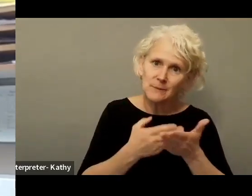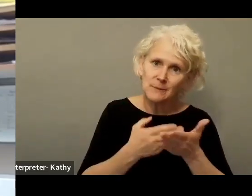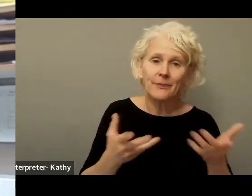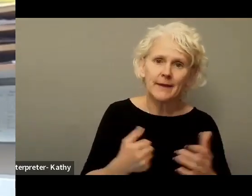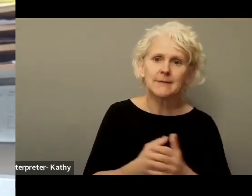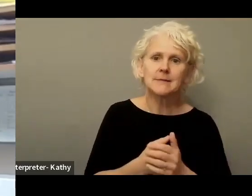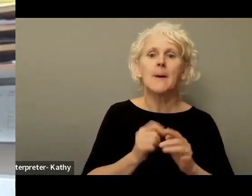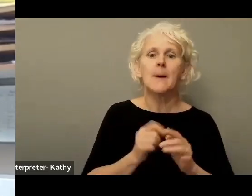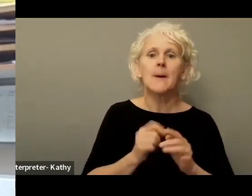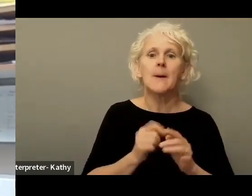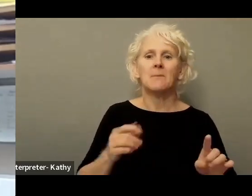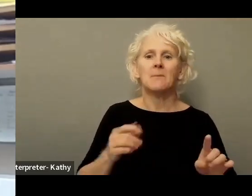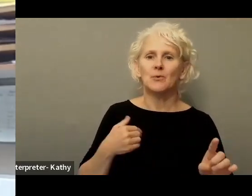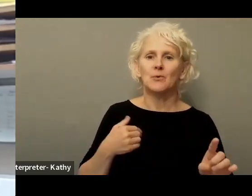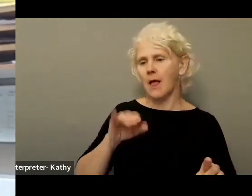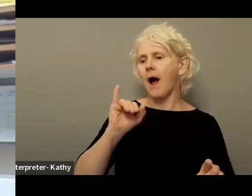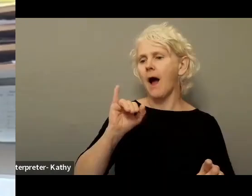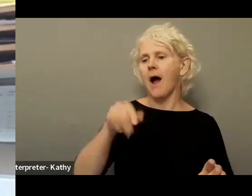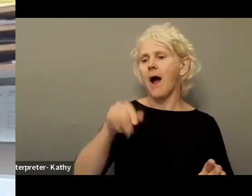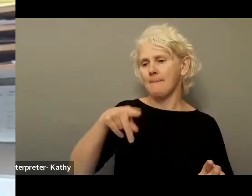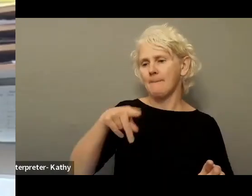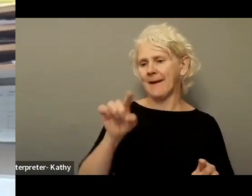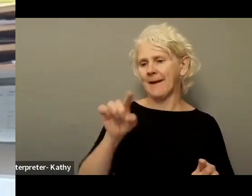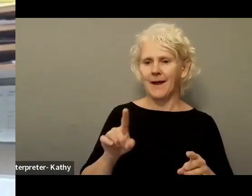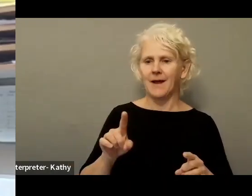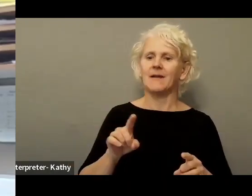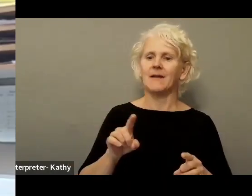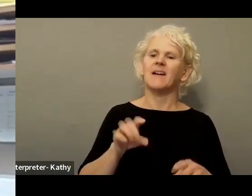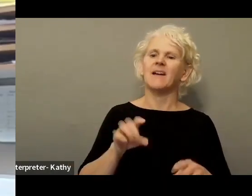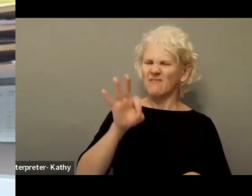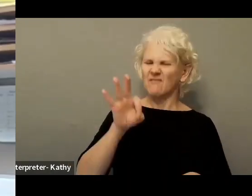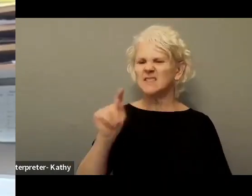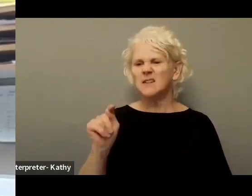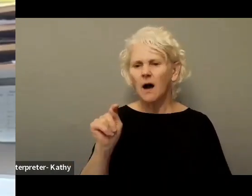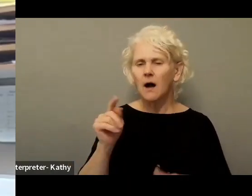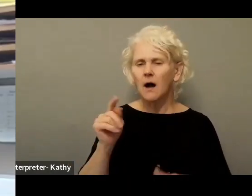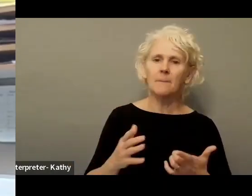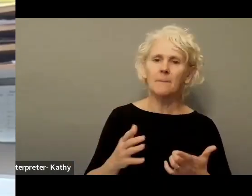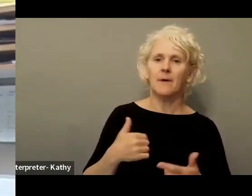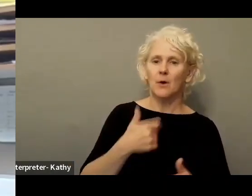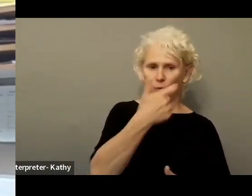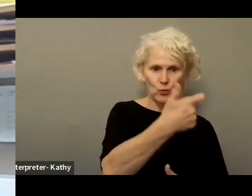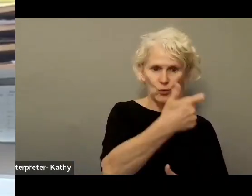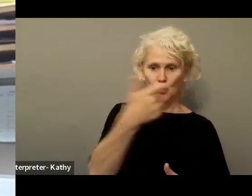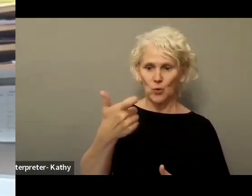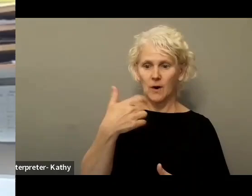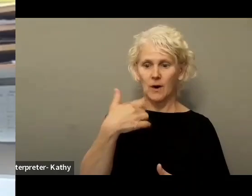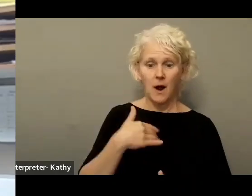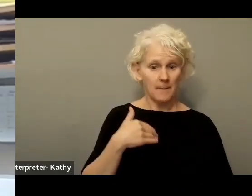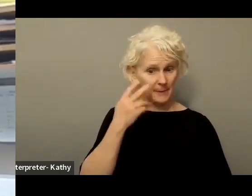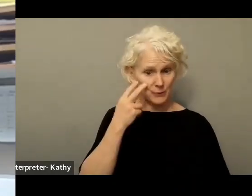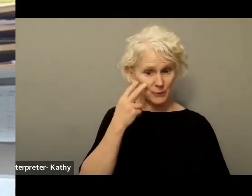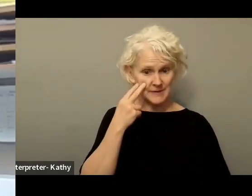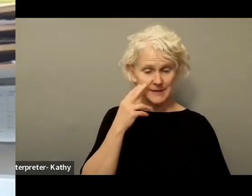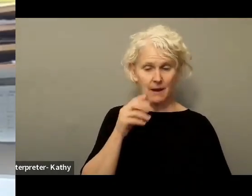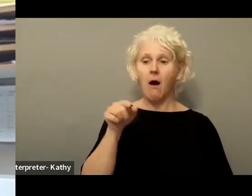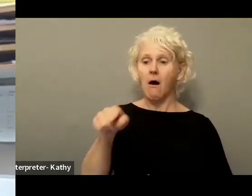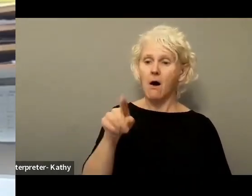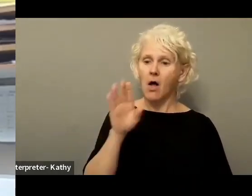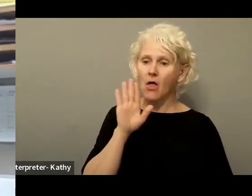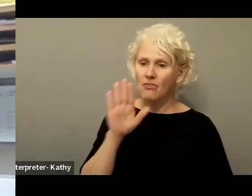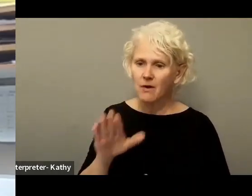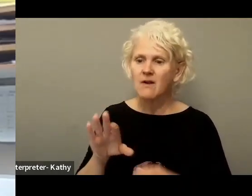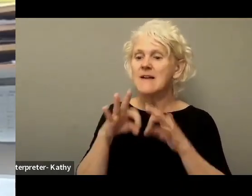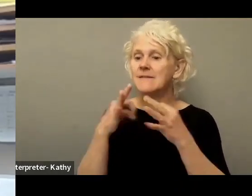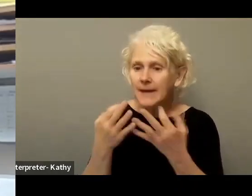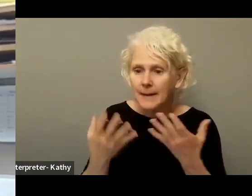right? We do a lot of iPads. We do FaceTime. I mean, it was wonderful to have them on FaceTime to be able to actually see their loved ones. We saw a lot